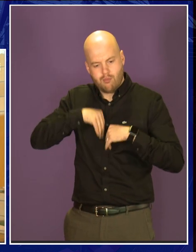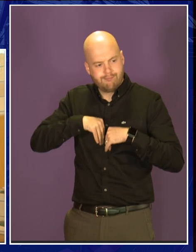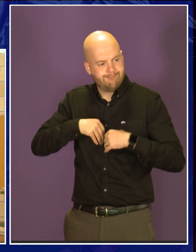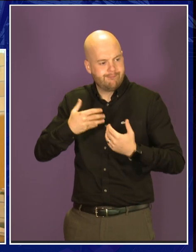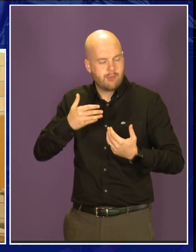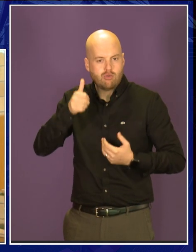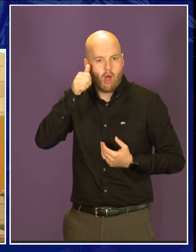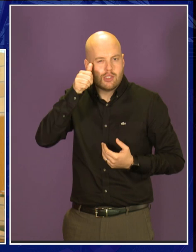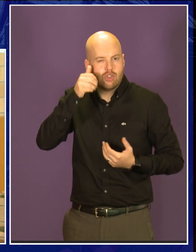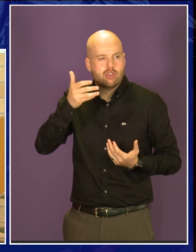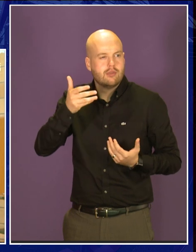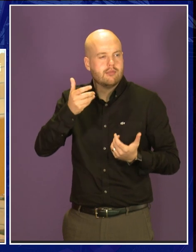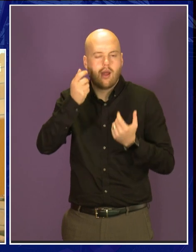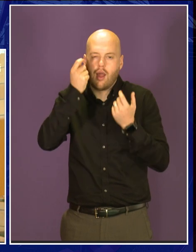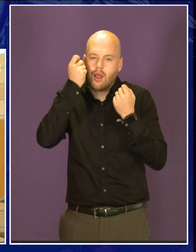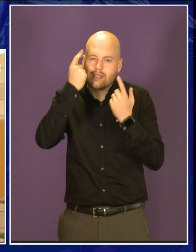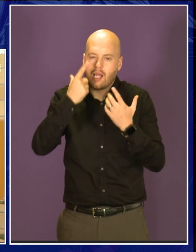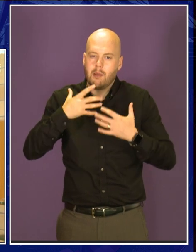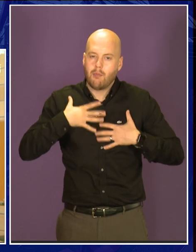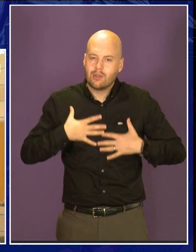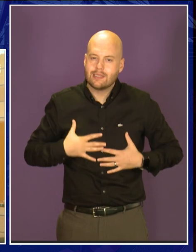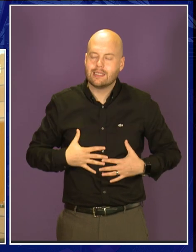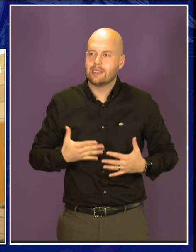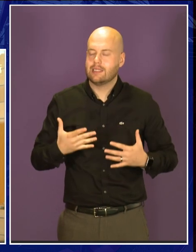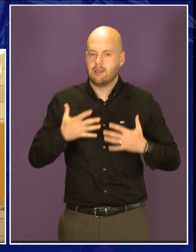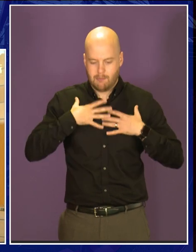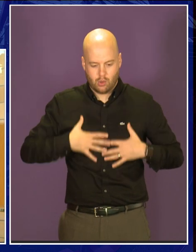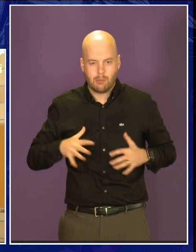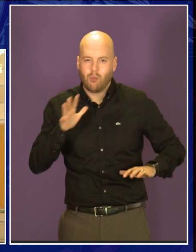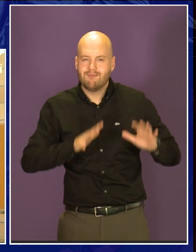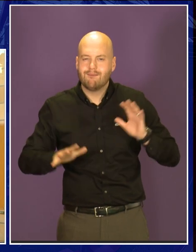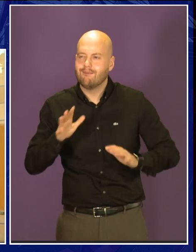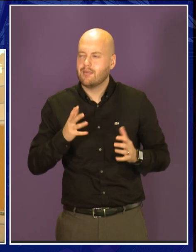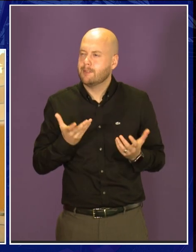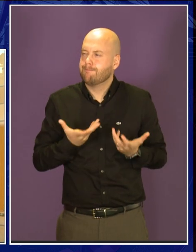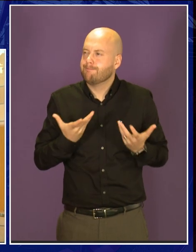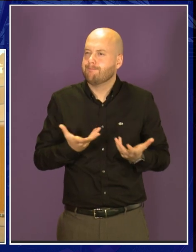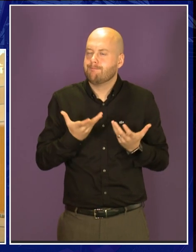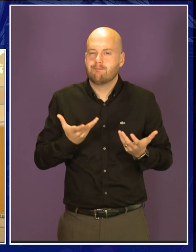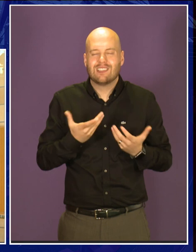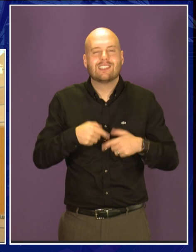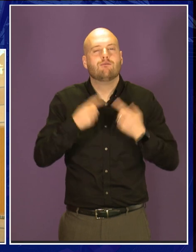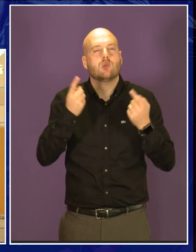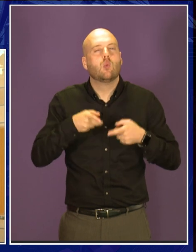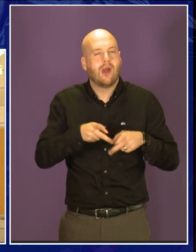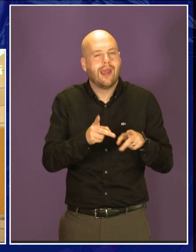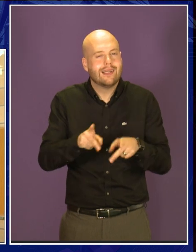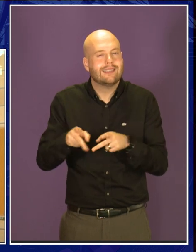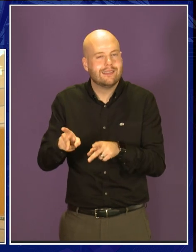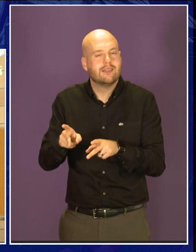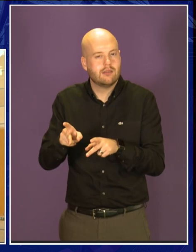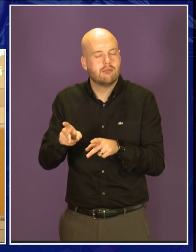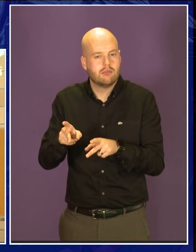of understanding your body and your movement in a different way than has been described or